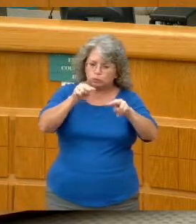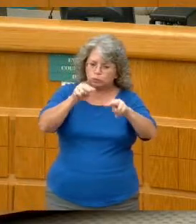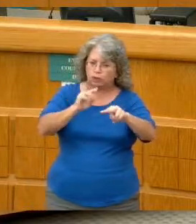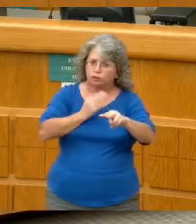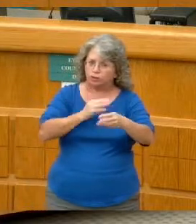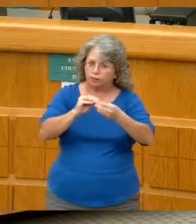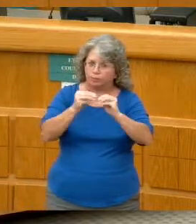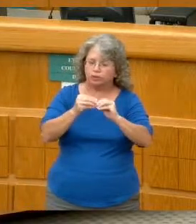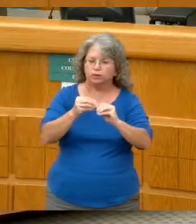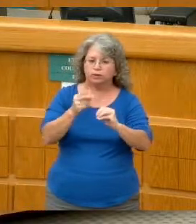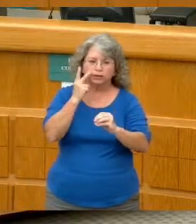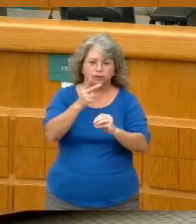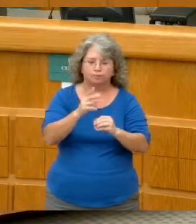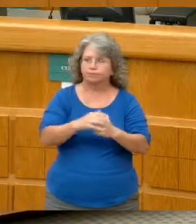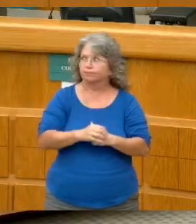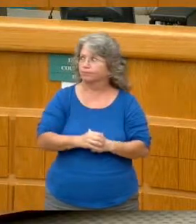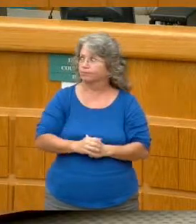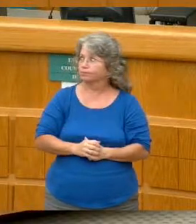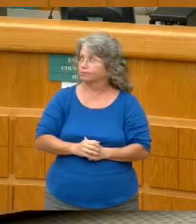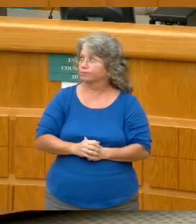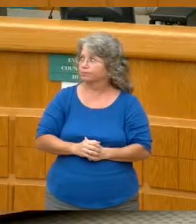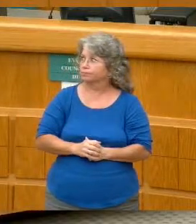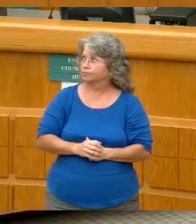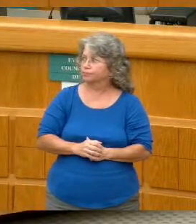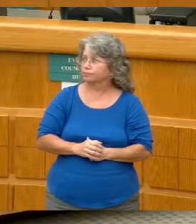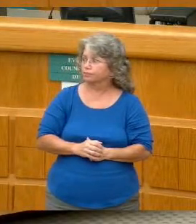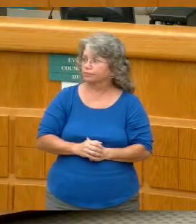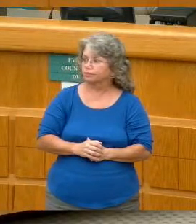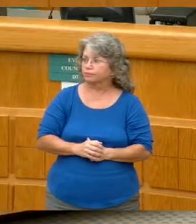very carefully. The next slide.